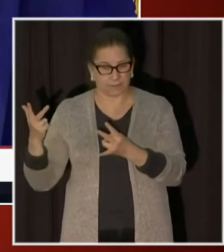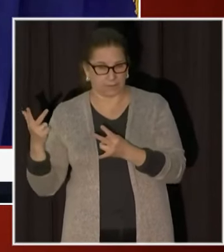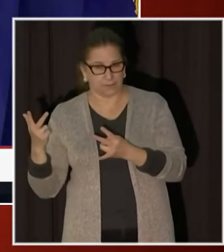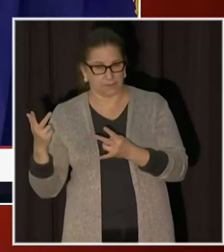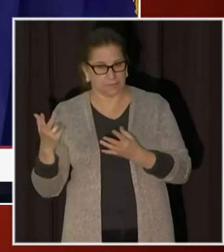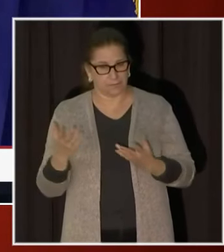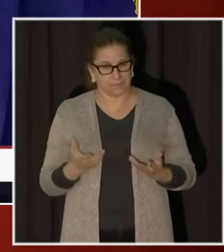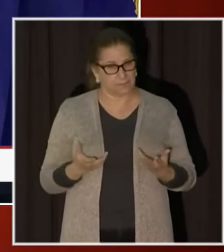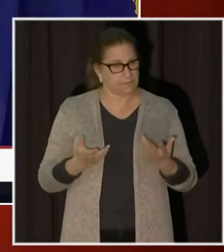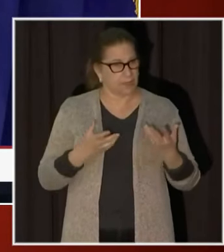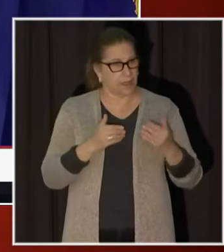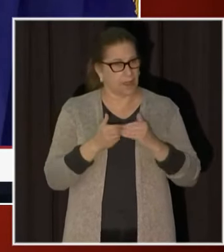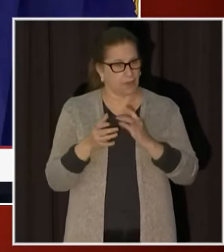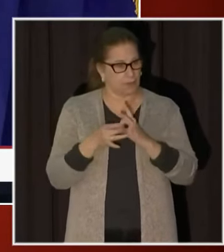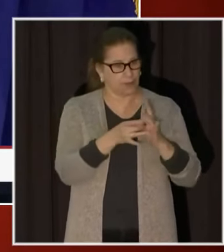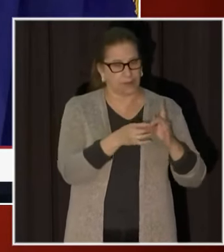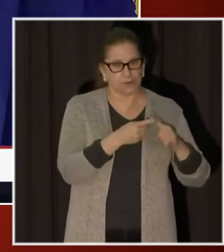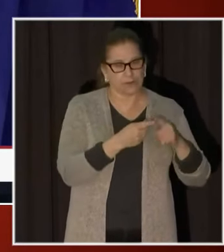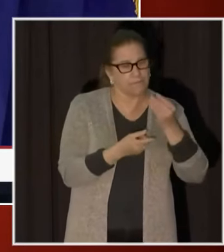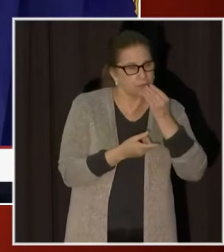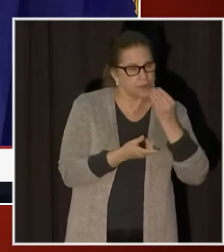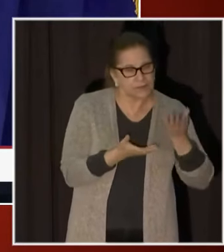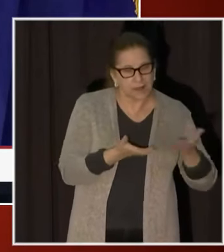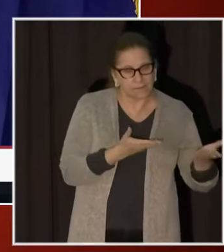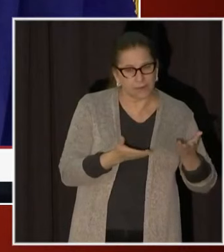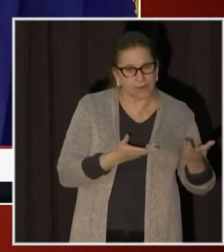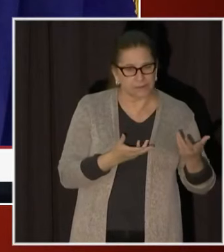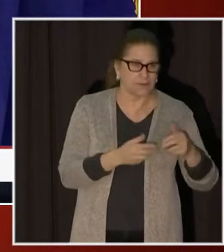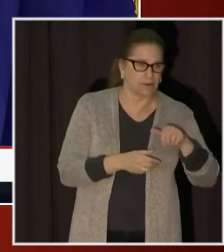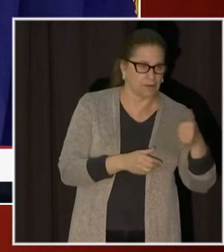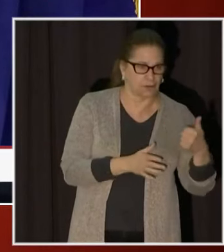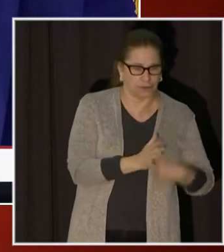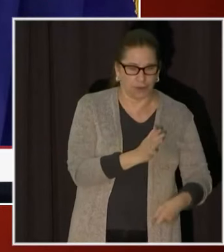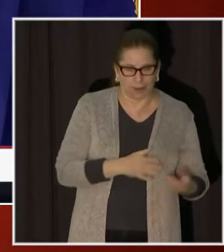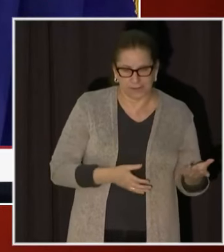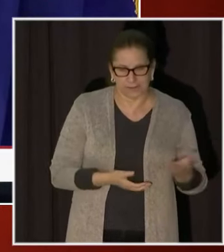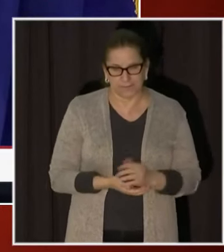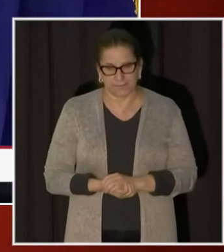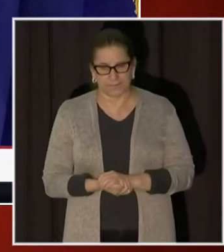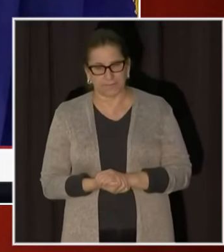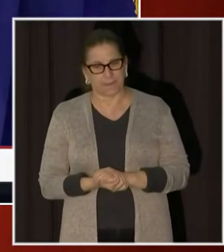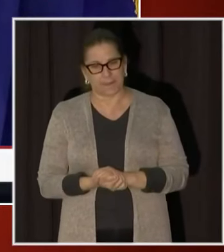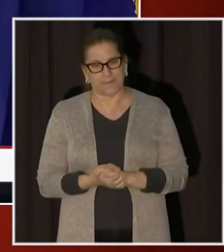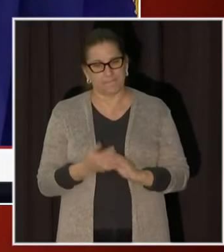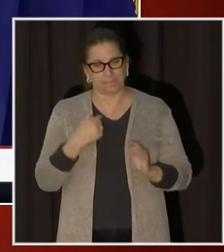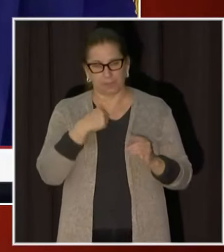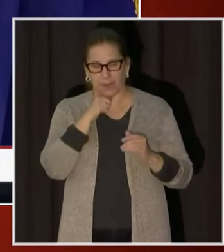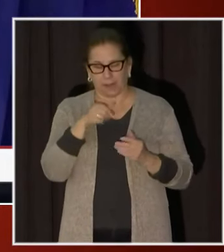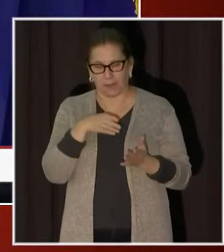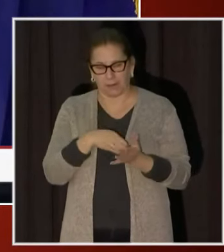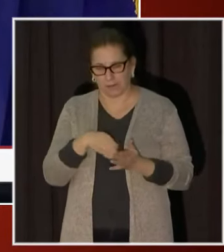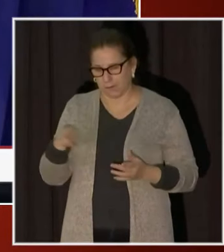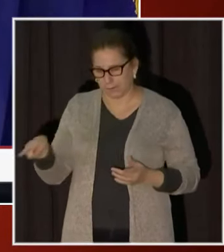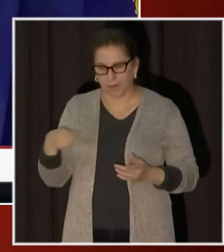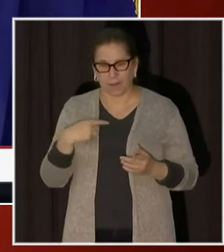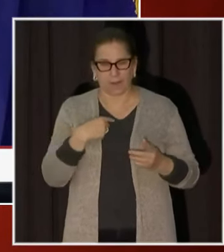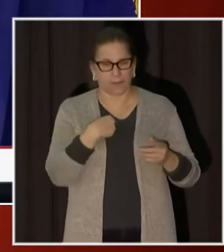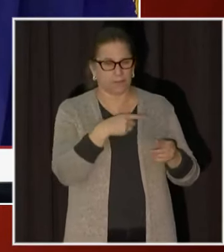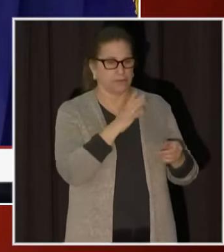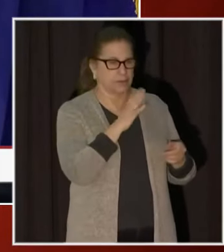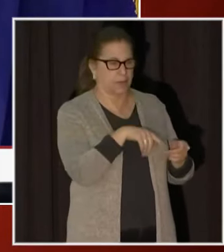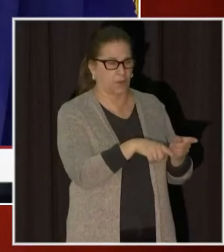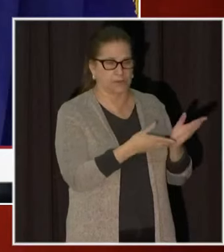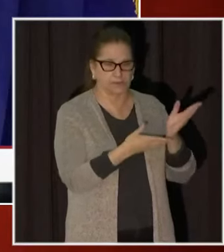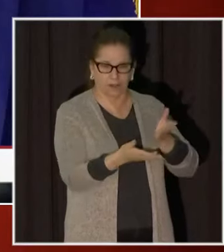gets $3. Well, nothing against the services, but the delivery services are making